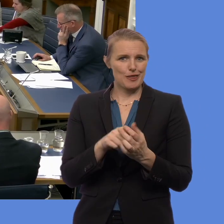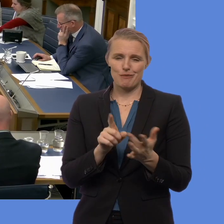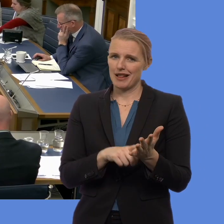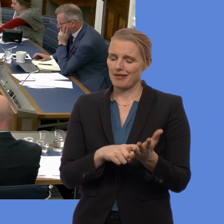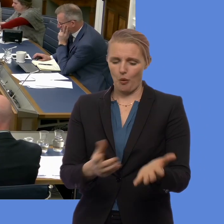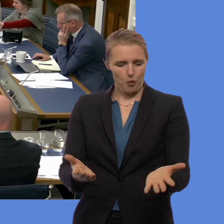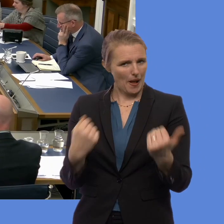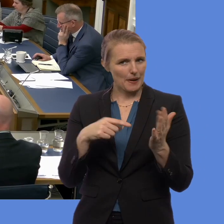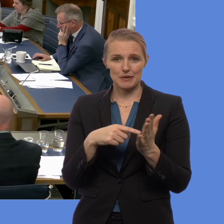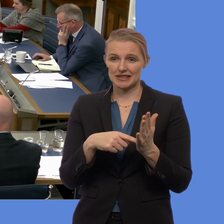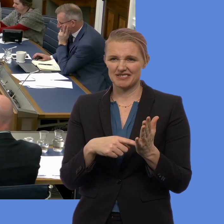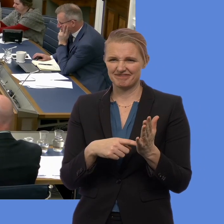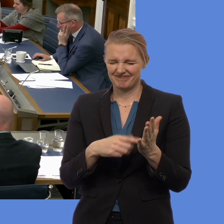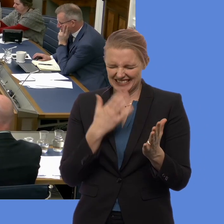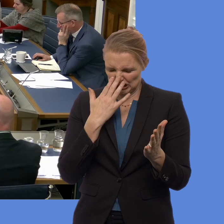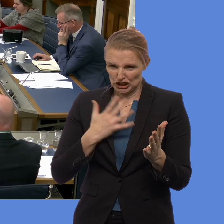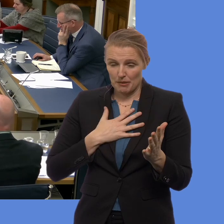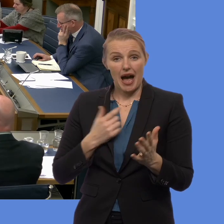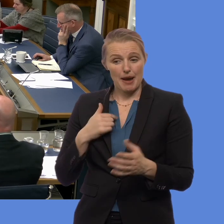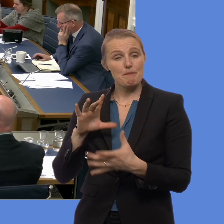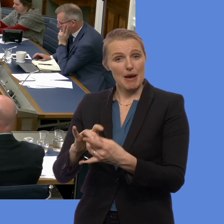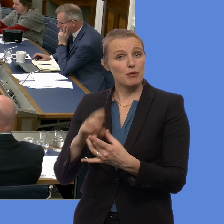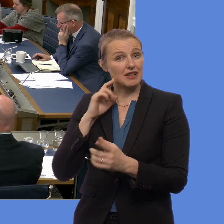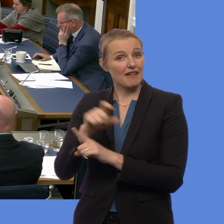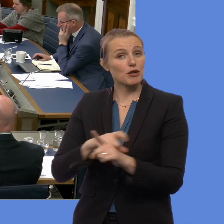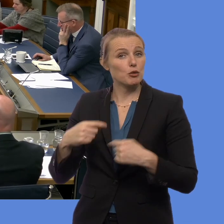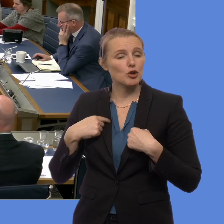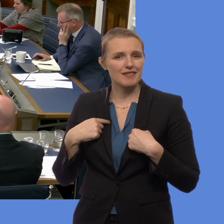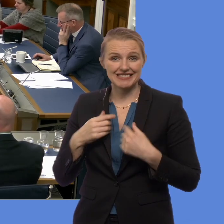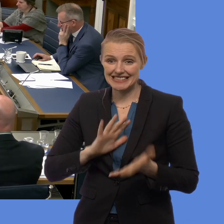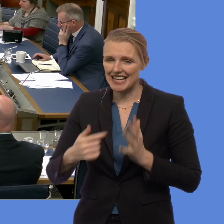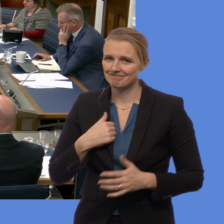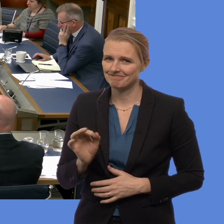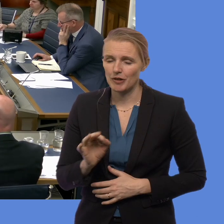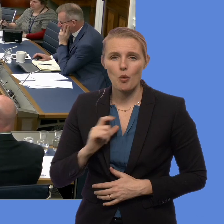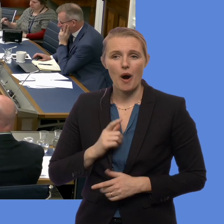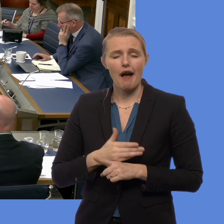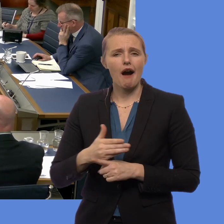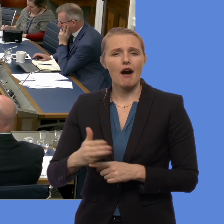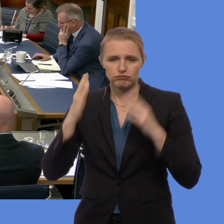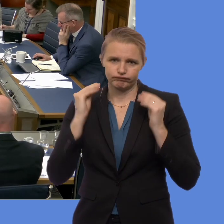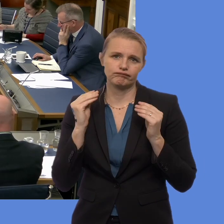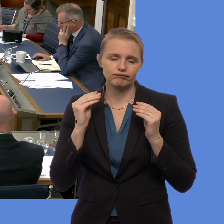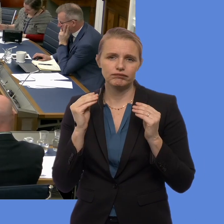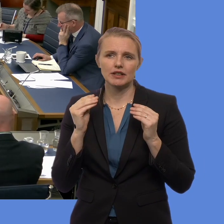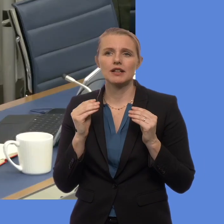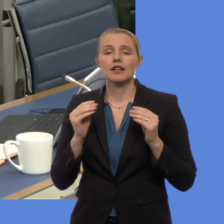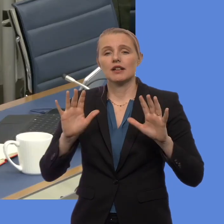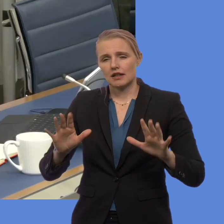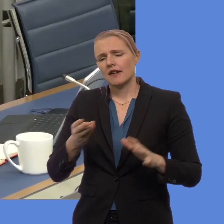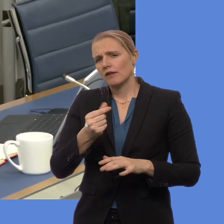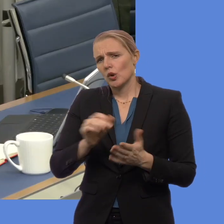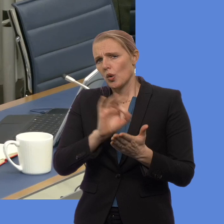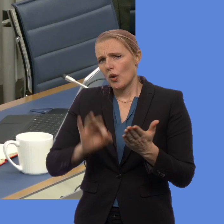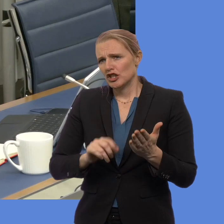absolute disgrace, although I'm a member of the deaf community, I don't sign because my hearing loss has come on later in life. But there's a couple of